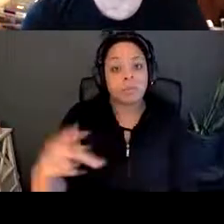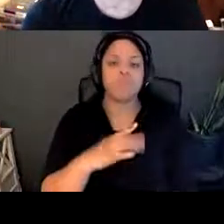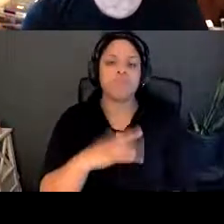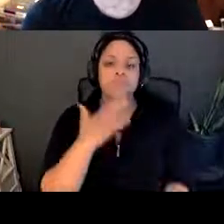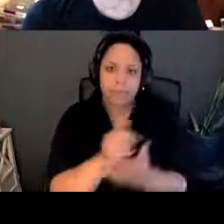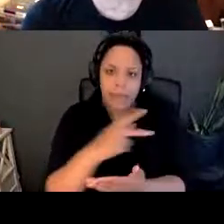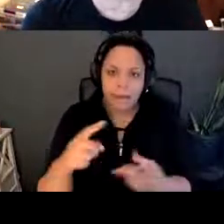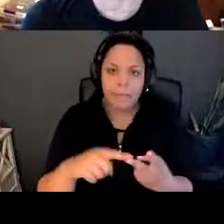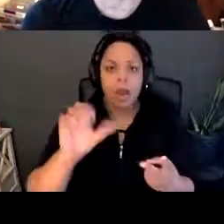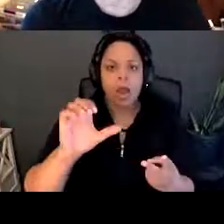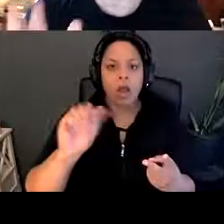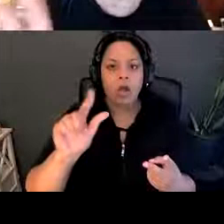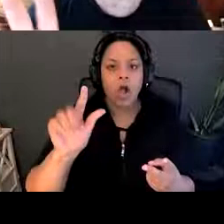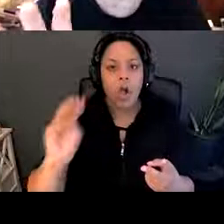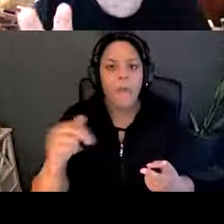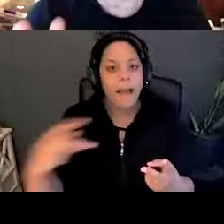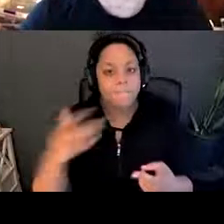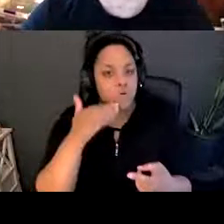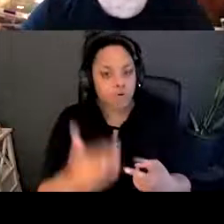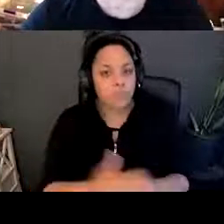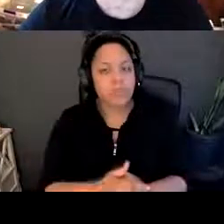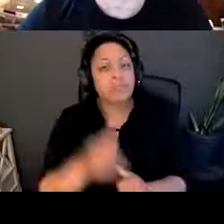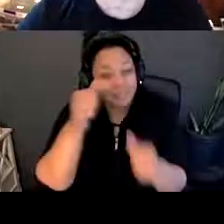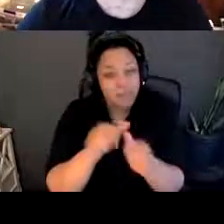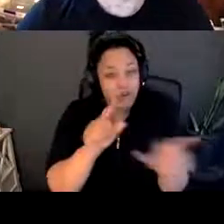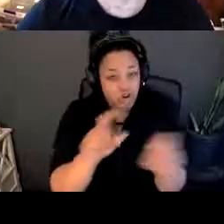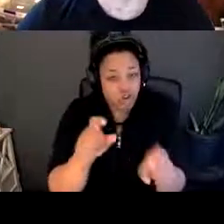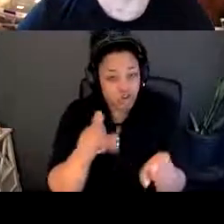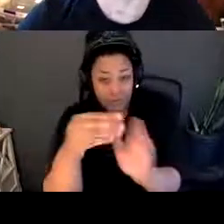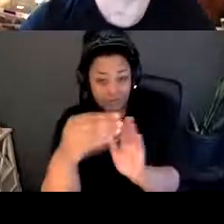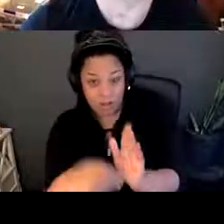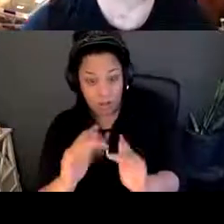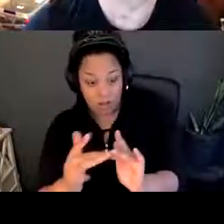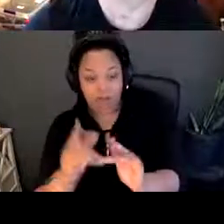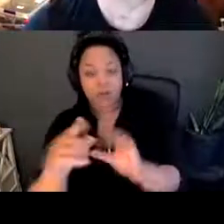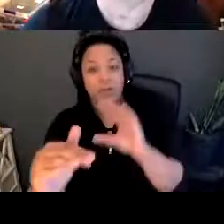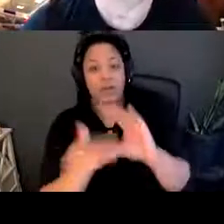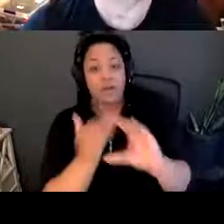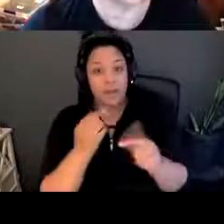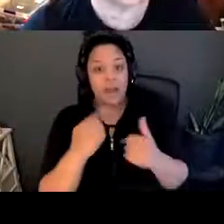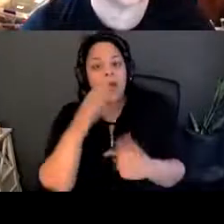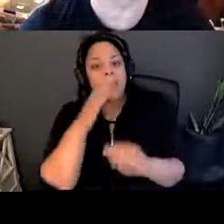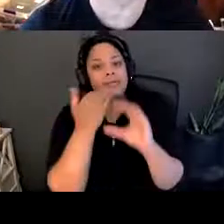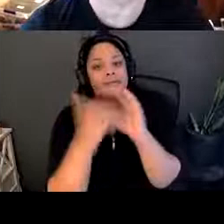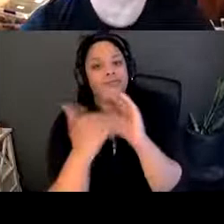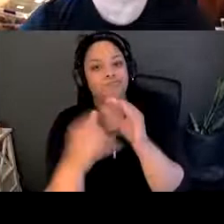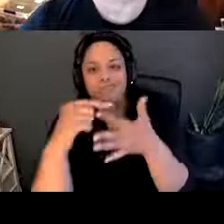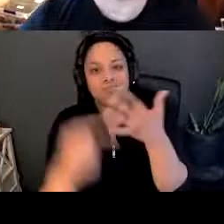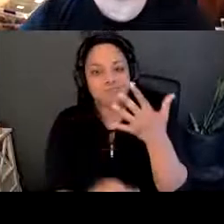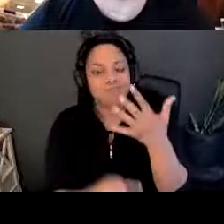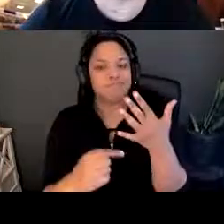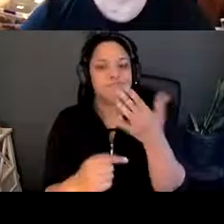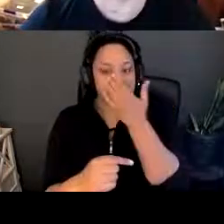app. And again, if you complete that little survey that I asked you to do and send me an email, we'll send you these goodies. We'll send